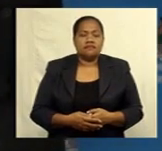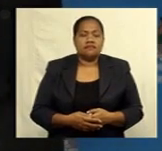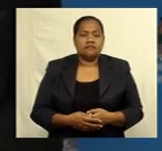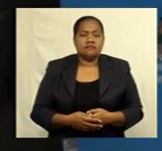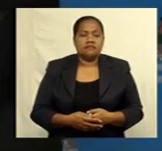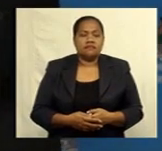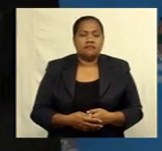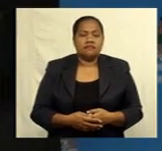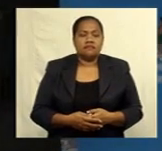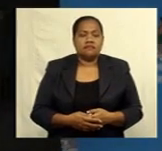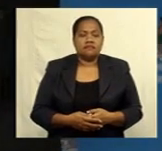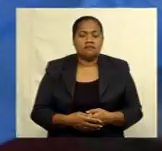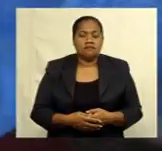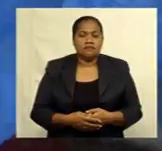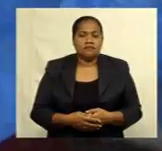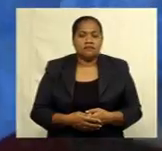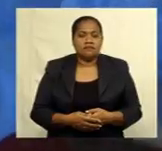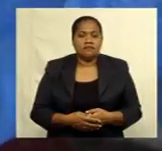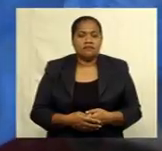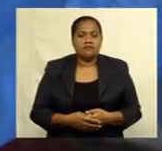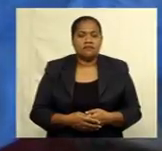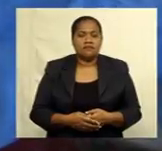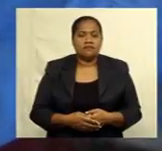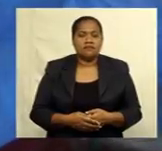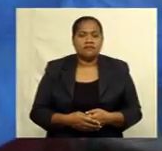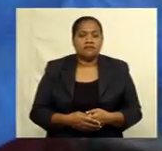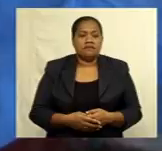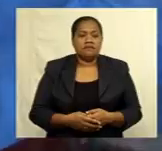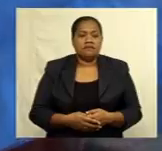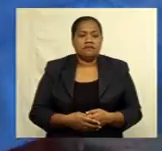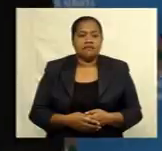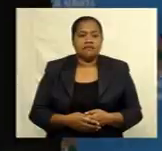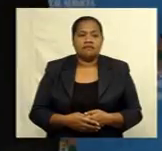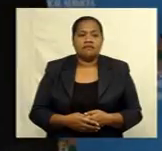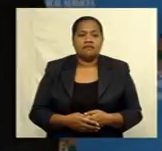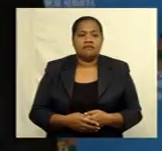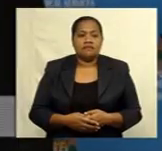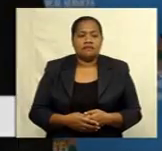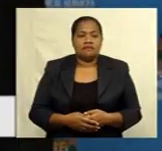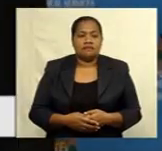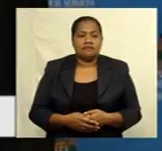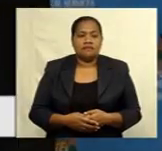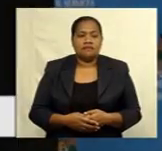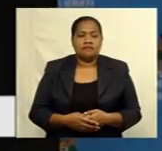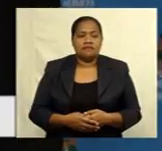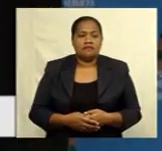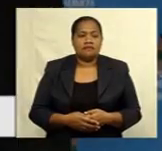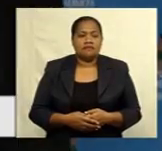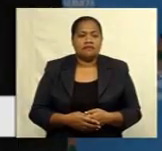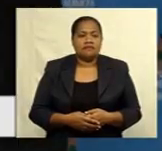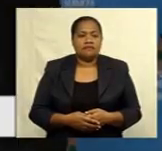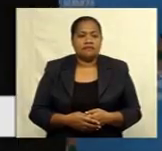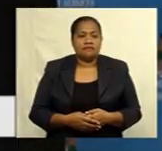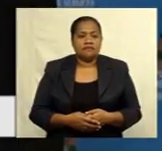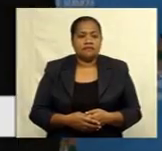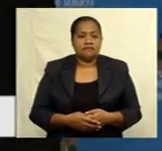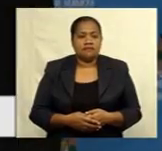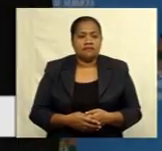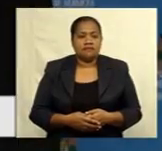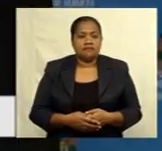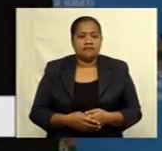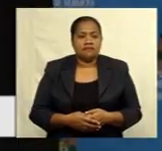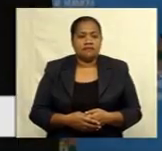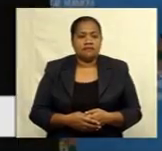filling up with people that are not vaccinated and are very, very sick. Our ultimate goal remains for us to protect our